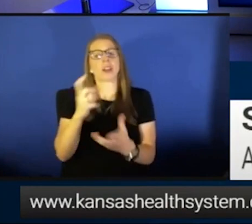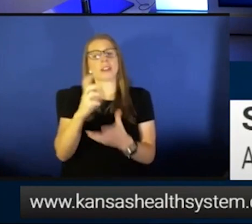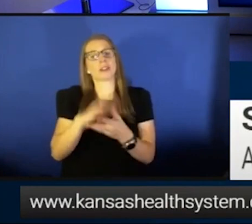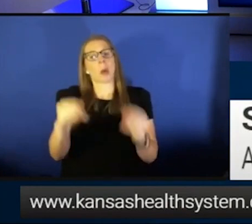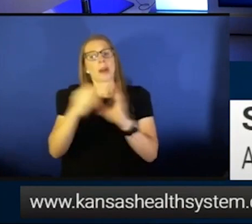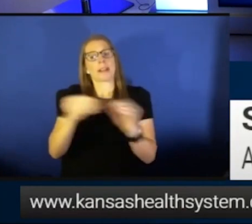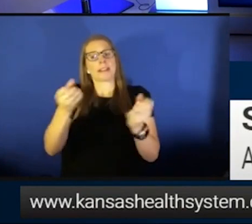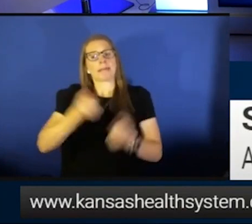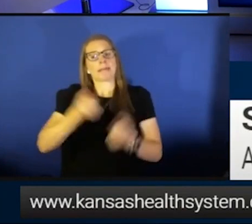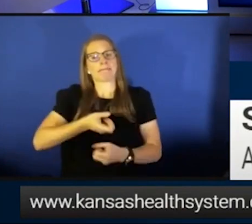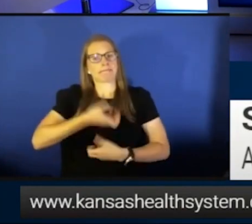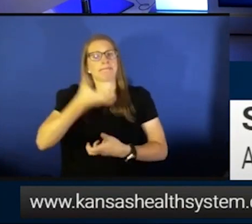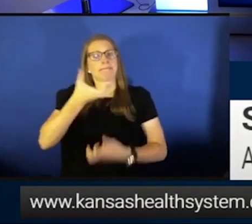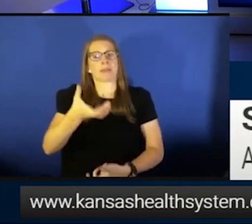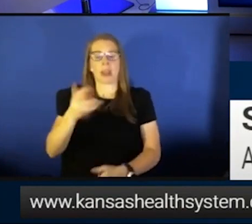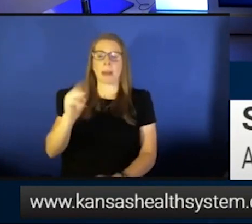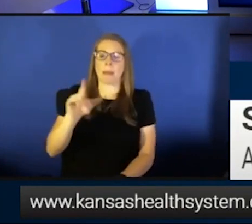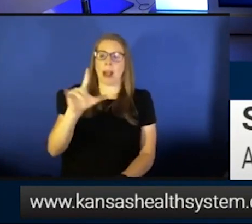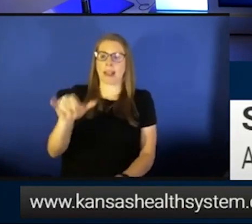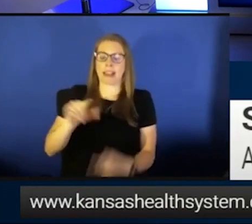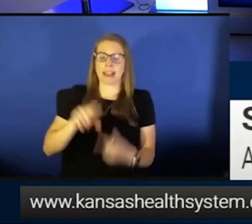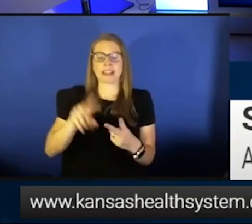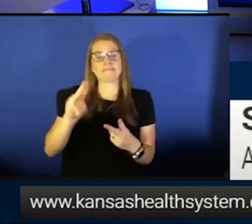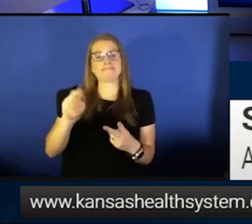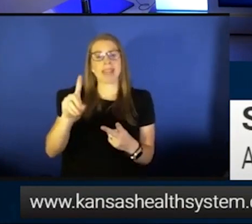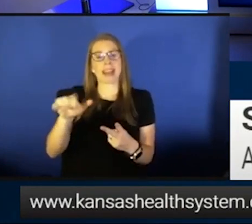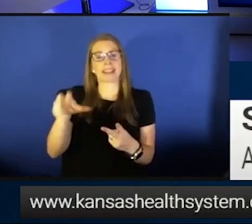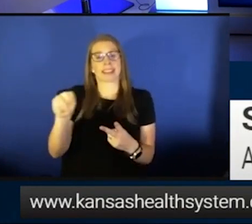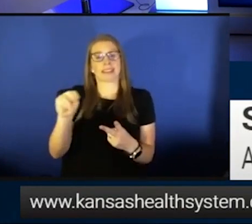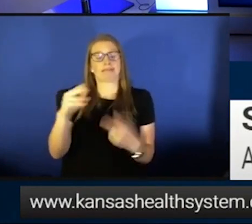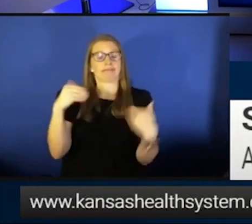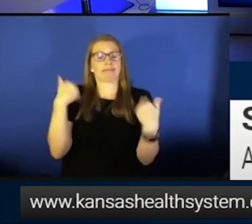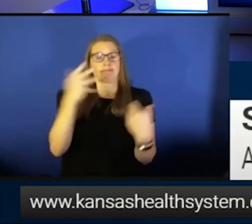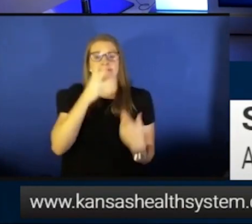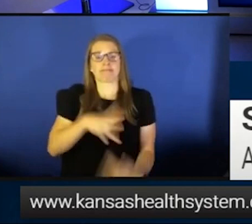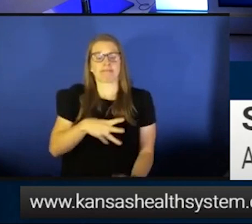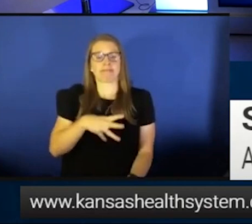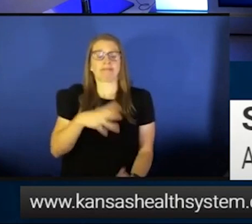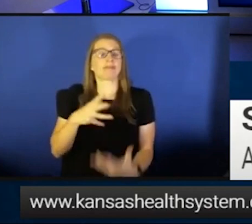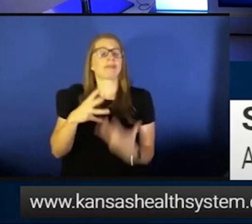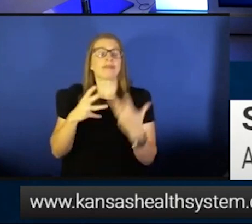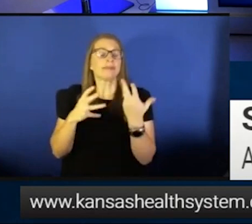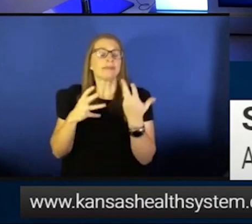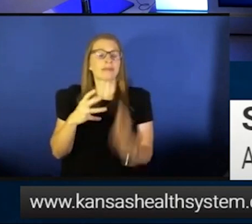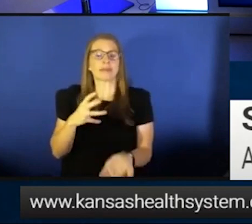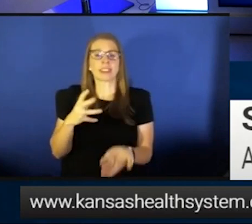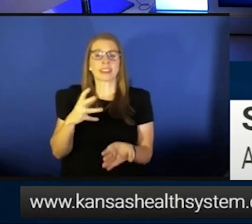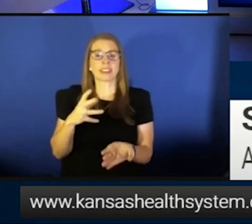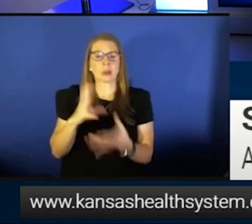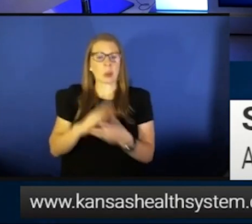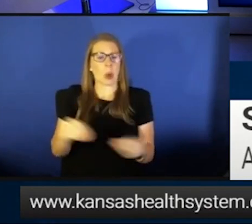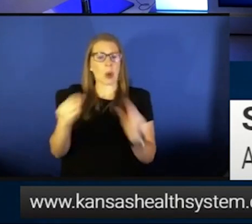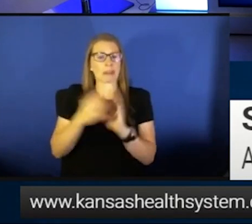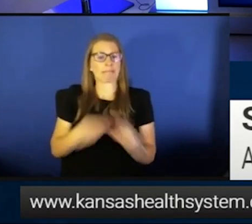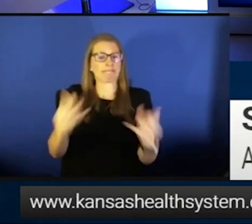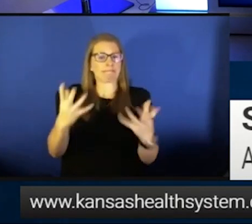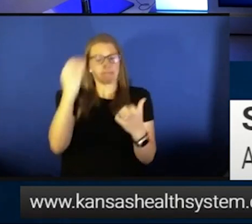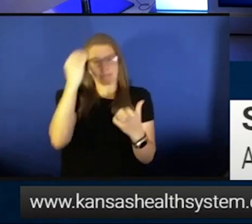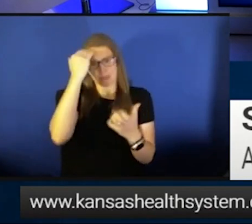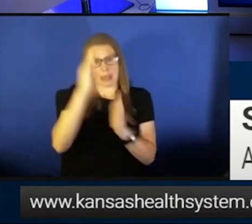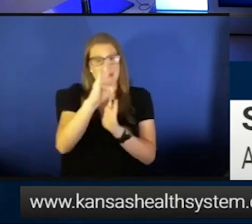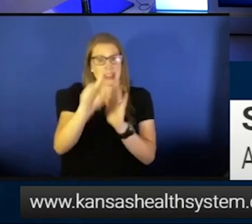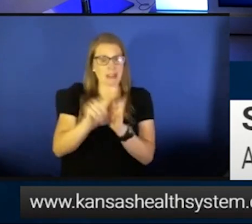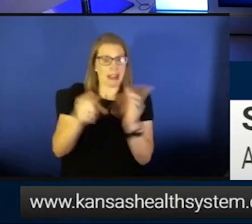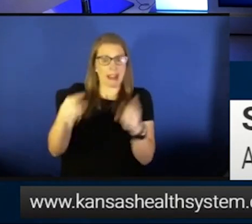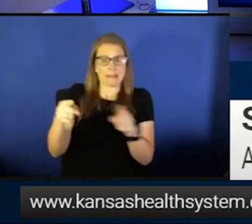Madison, these young ladies, we want to hear your story. So let's start with you. Give us, the viewers, a background of what happened